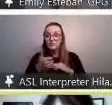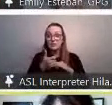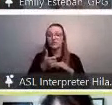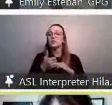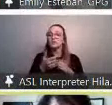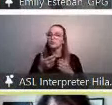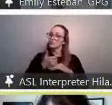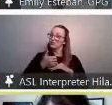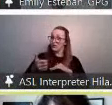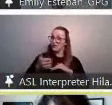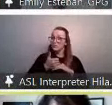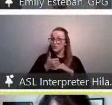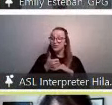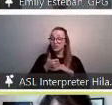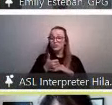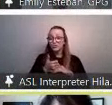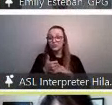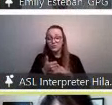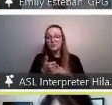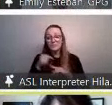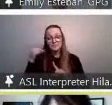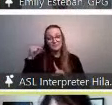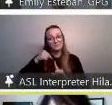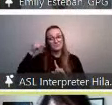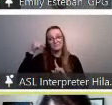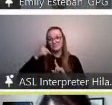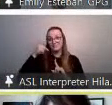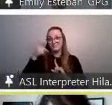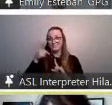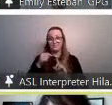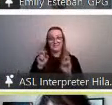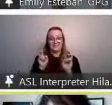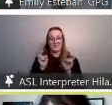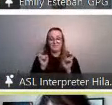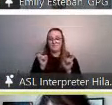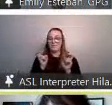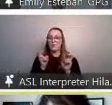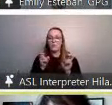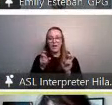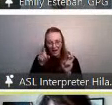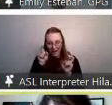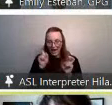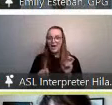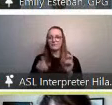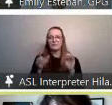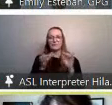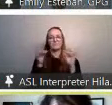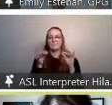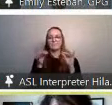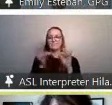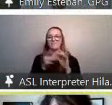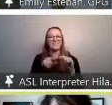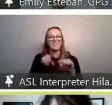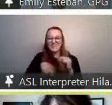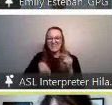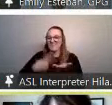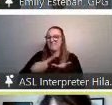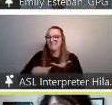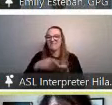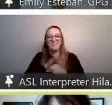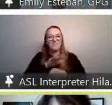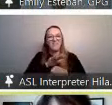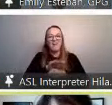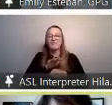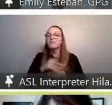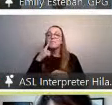is something that cannot be overstated, in the sense that it really asks us